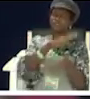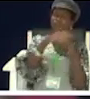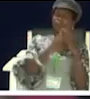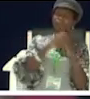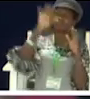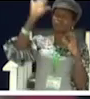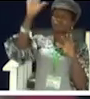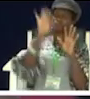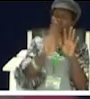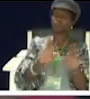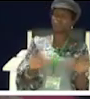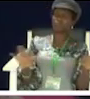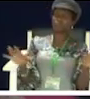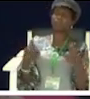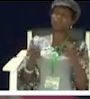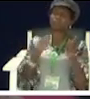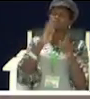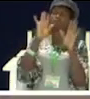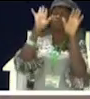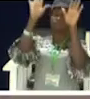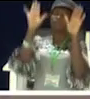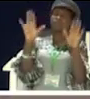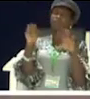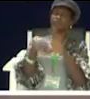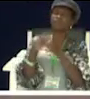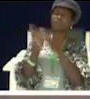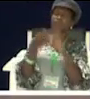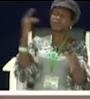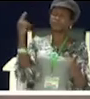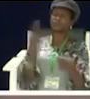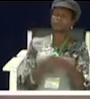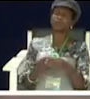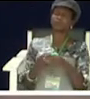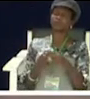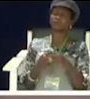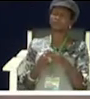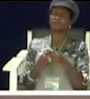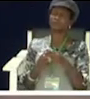children, let there be wonders.